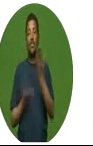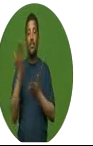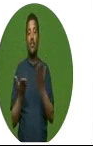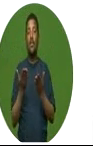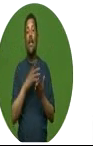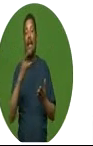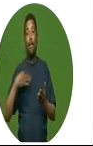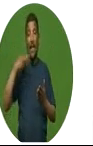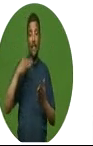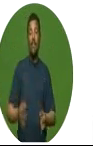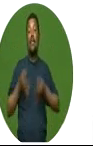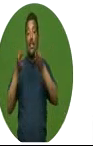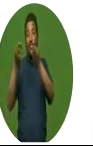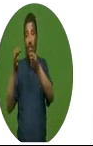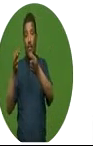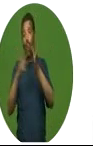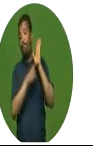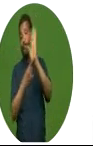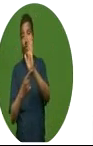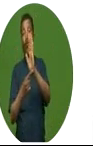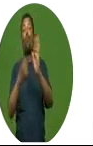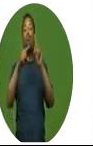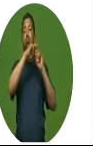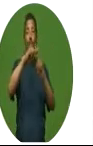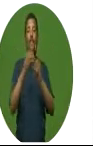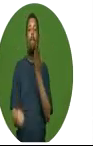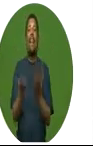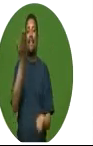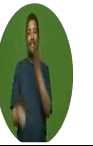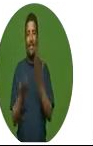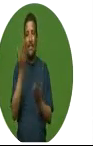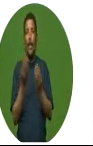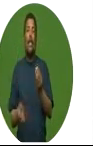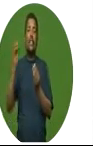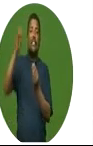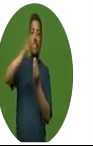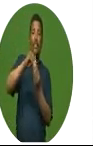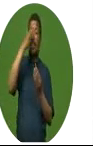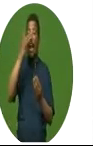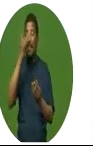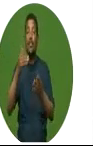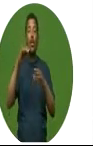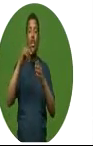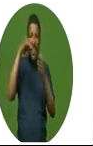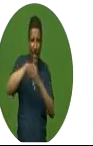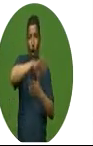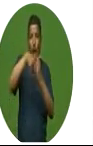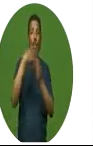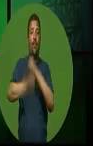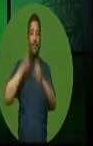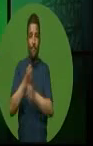and private transfers depict a positive balance and an increasing trend in all